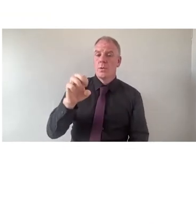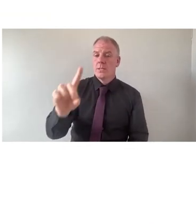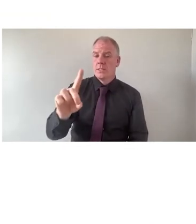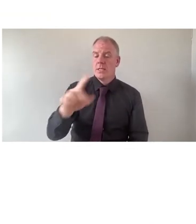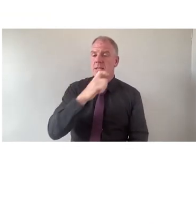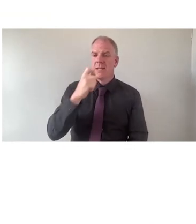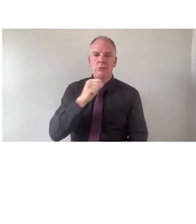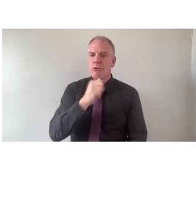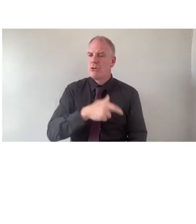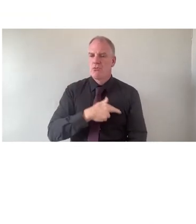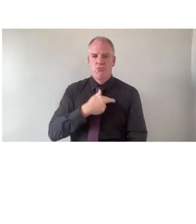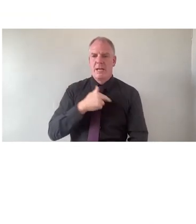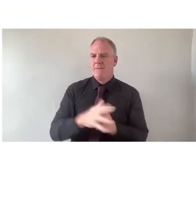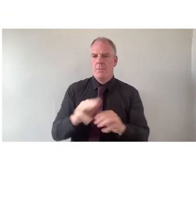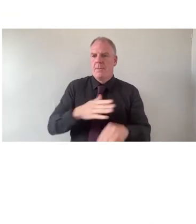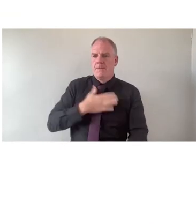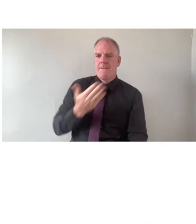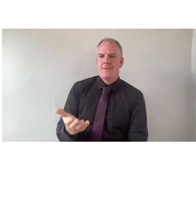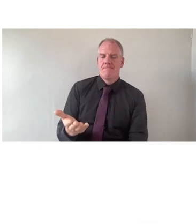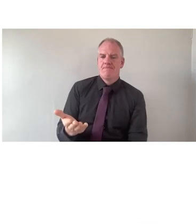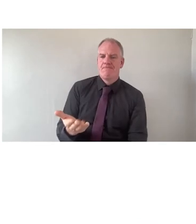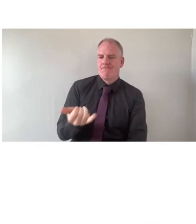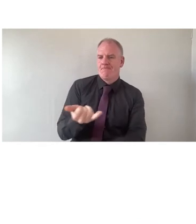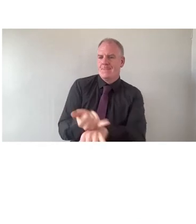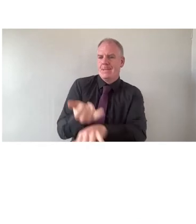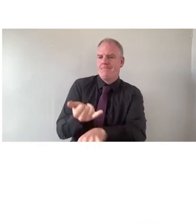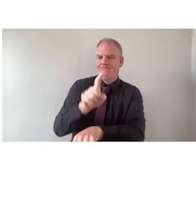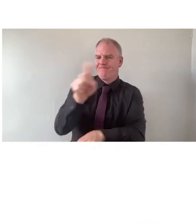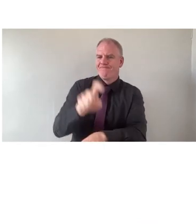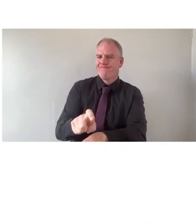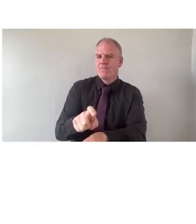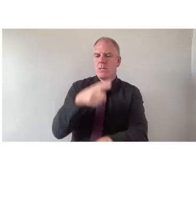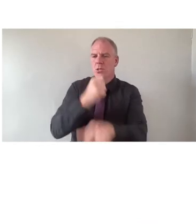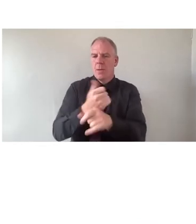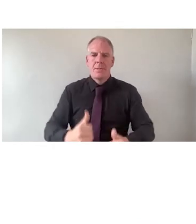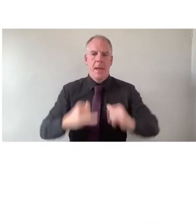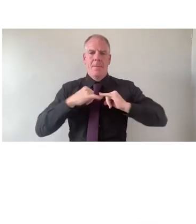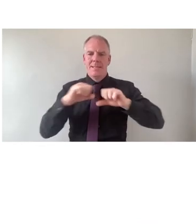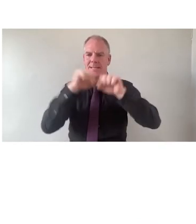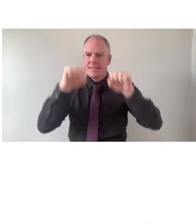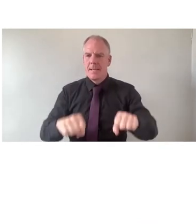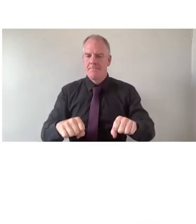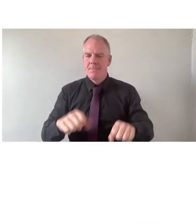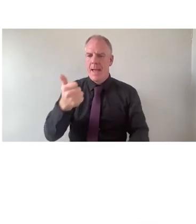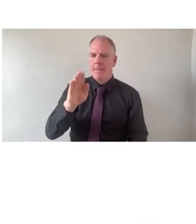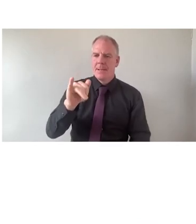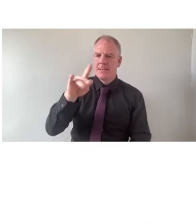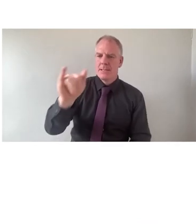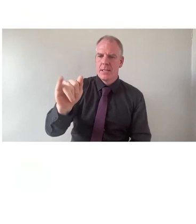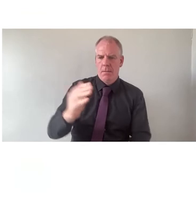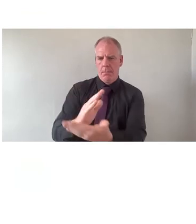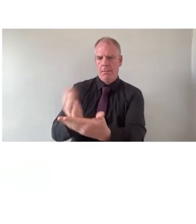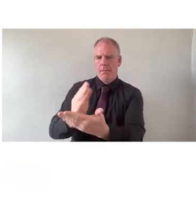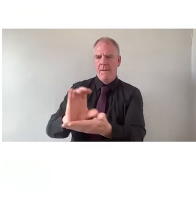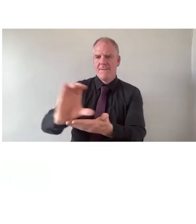real in people's lives. And they're talking about things like the ability scheme, which is in doubt. Funding of